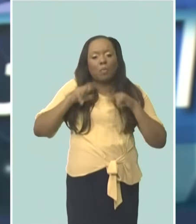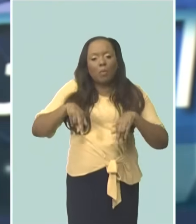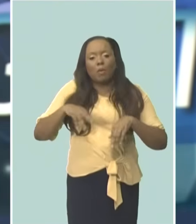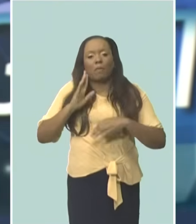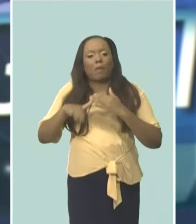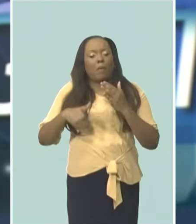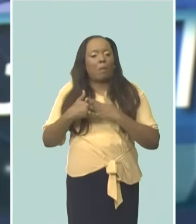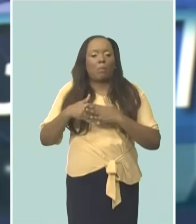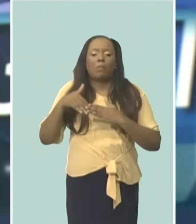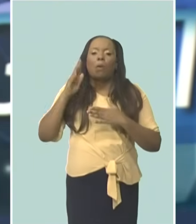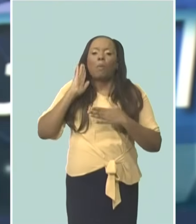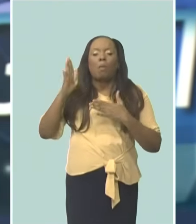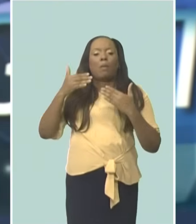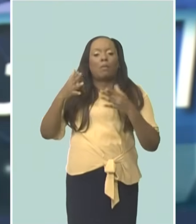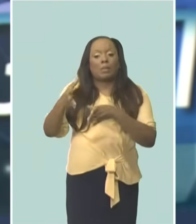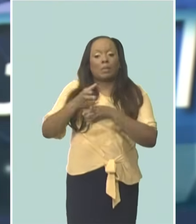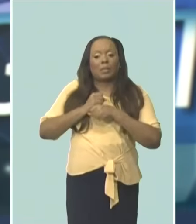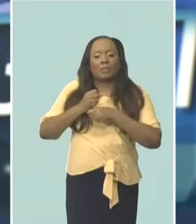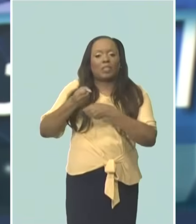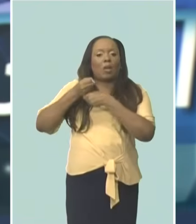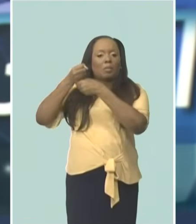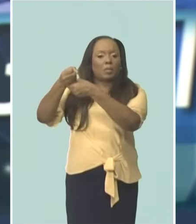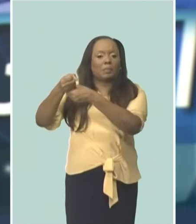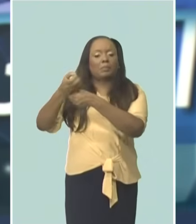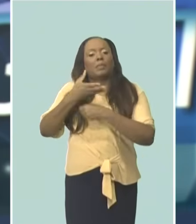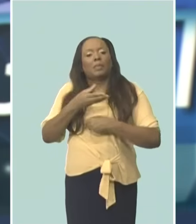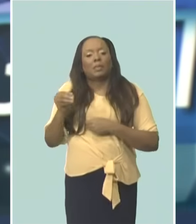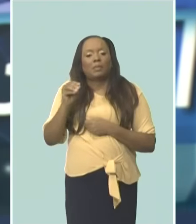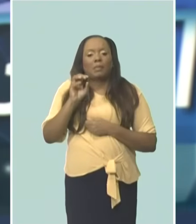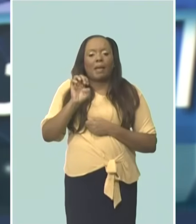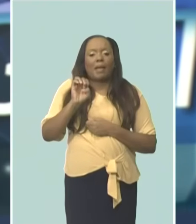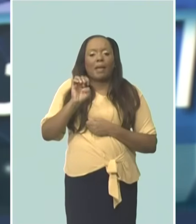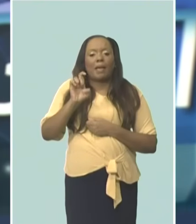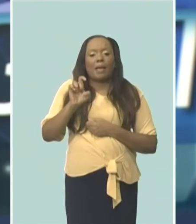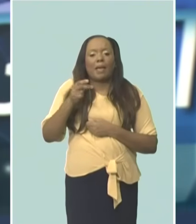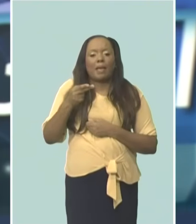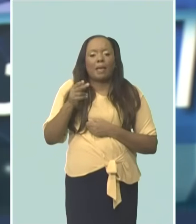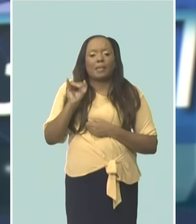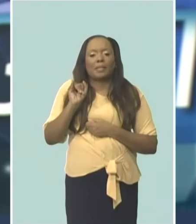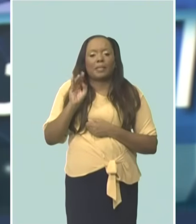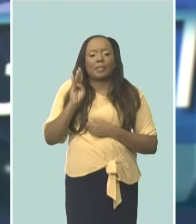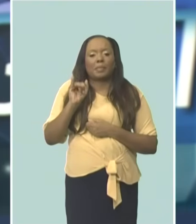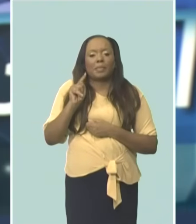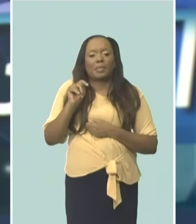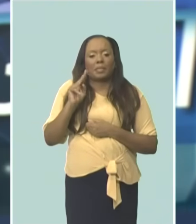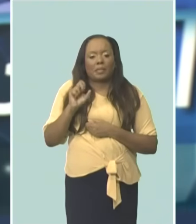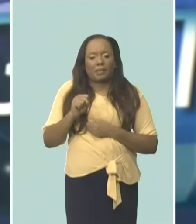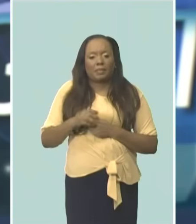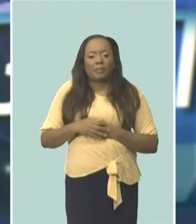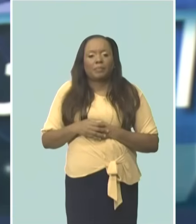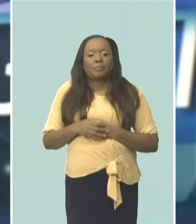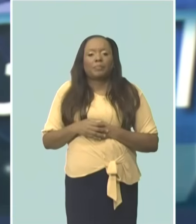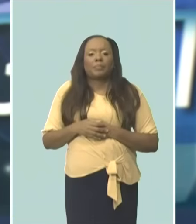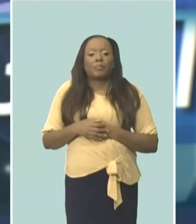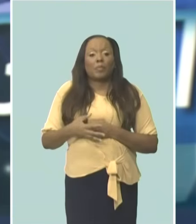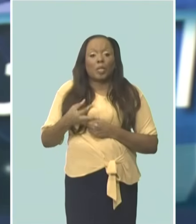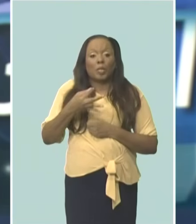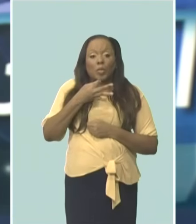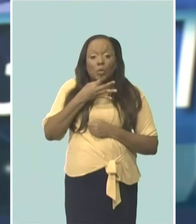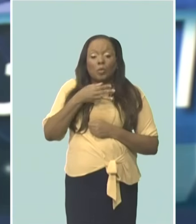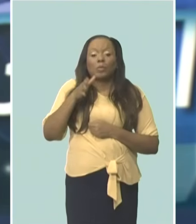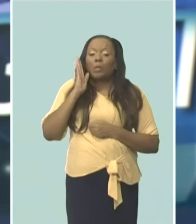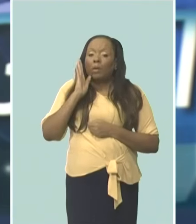for scholarships and exhibitions. The Chief Education Officer also revealed the country will also soon hear about the students'